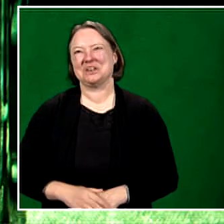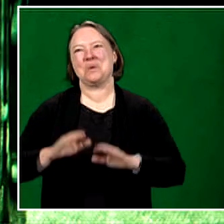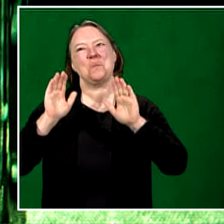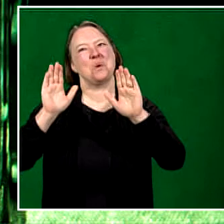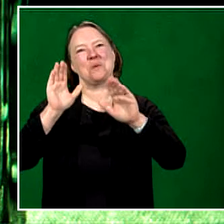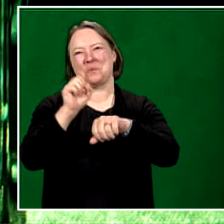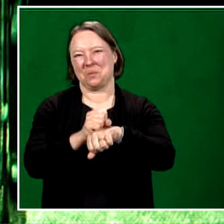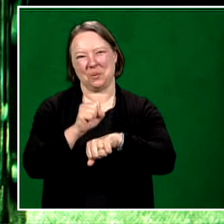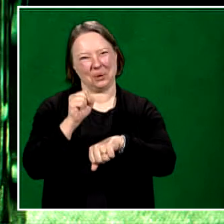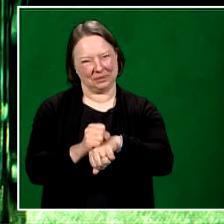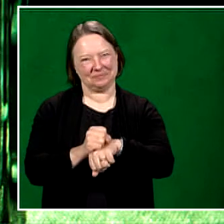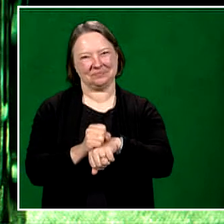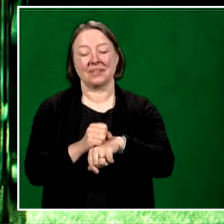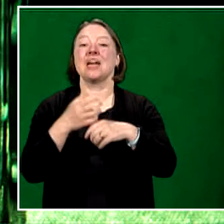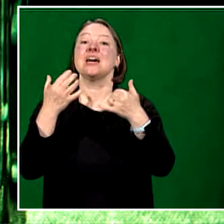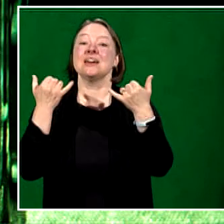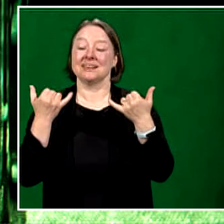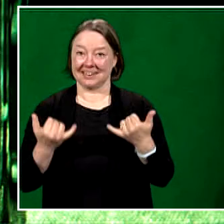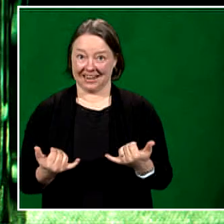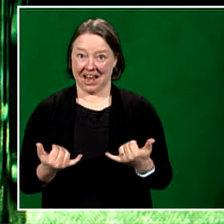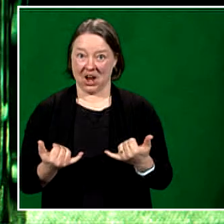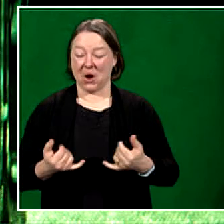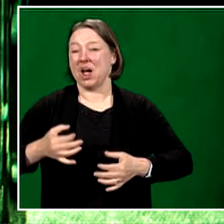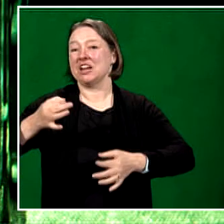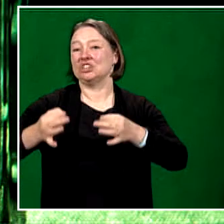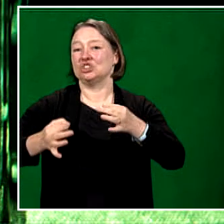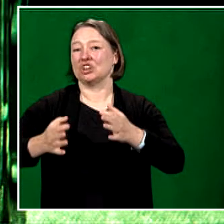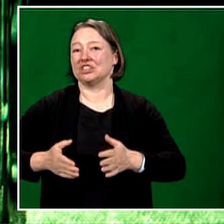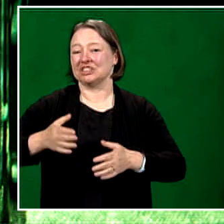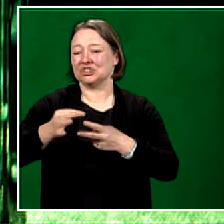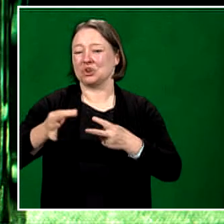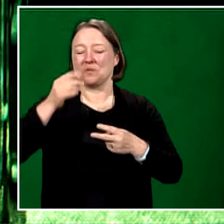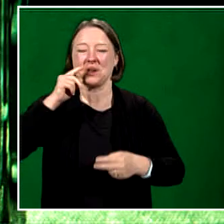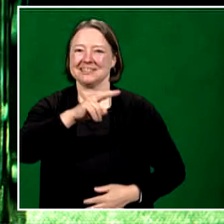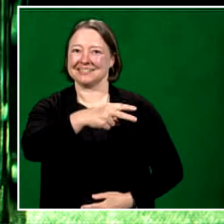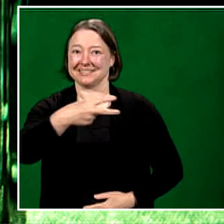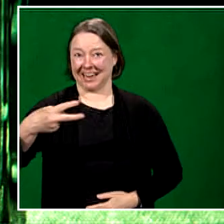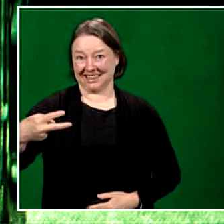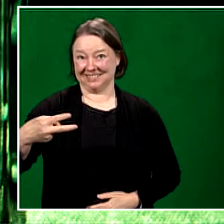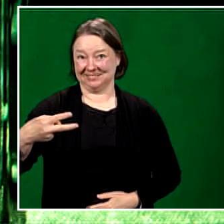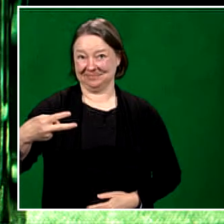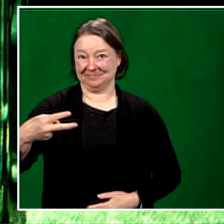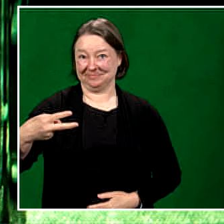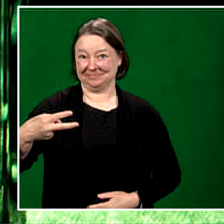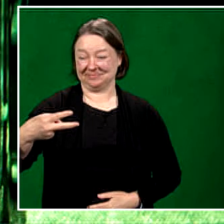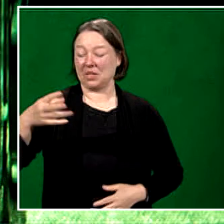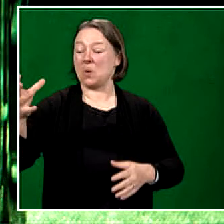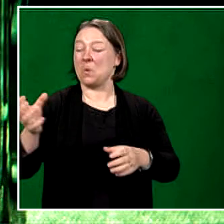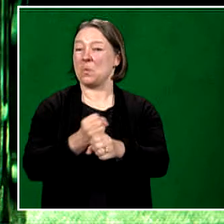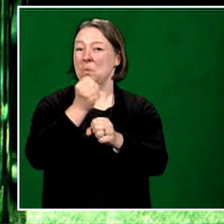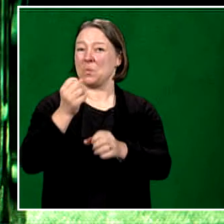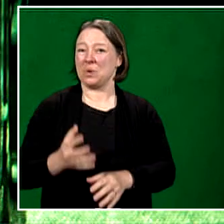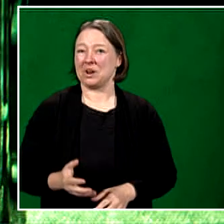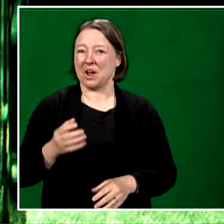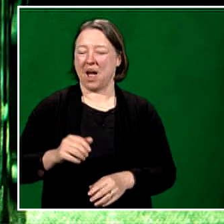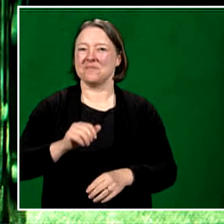Wonderful work. And now, the judge's choice for 2nd place and the winner of